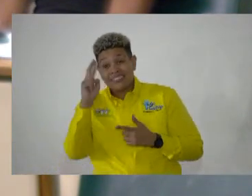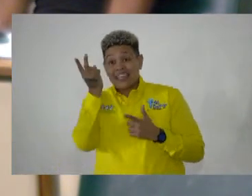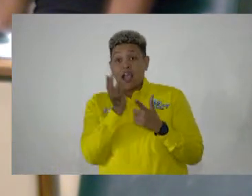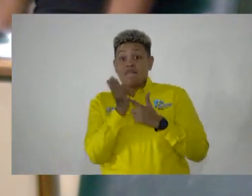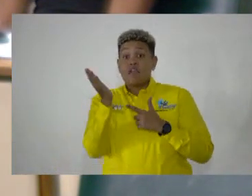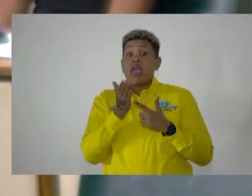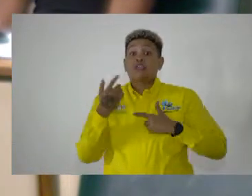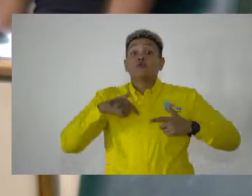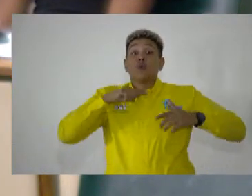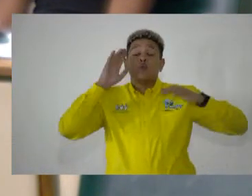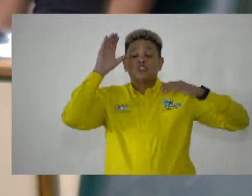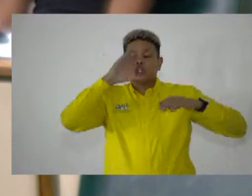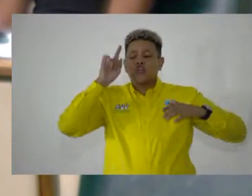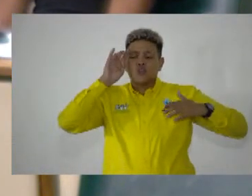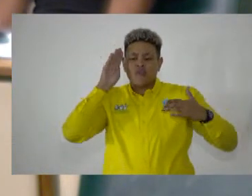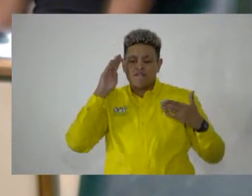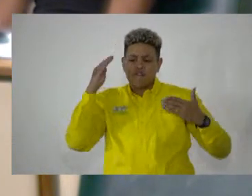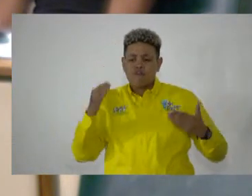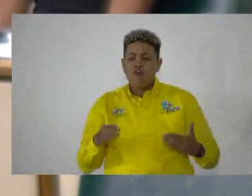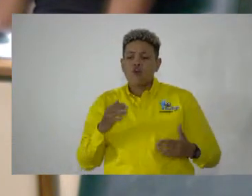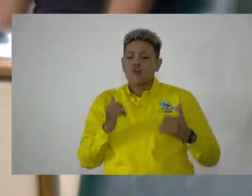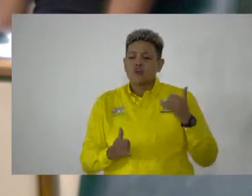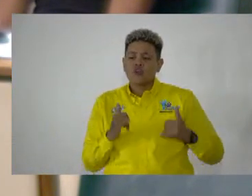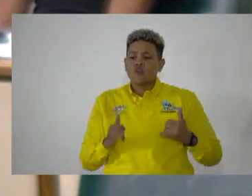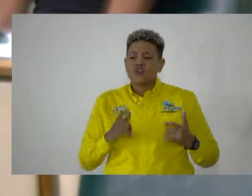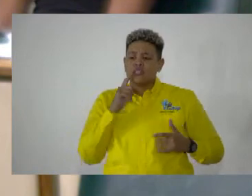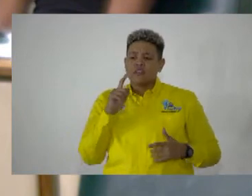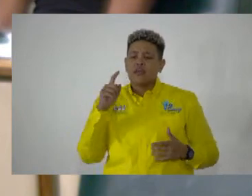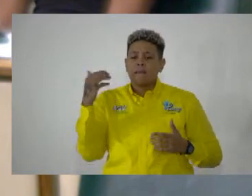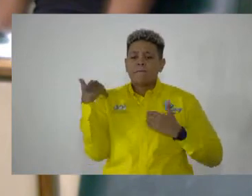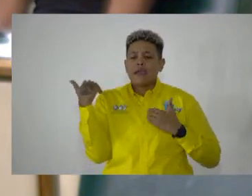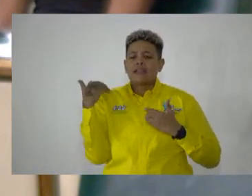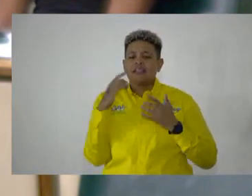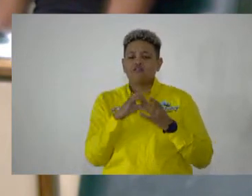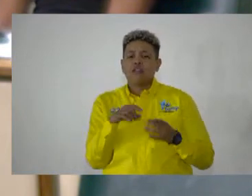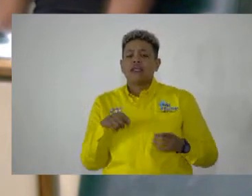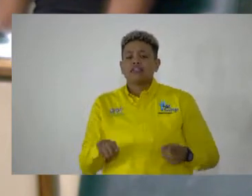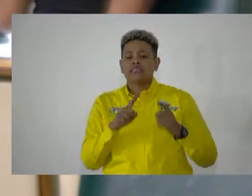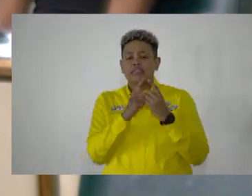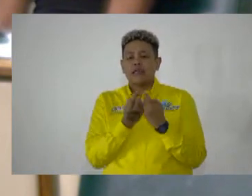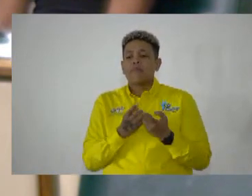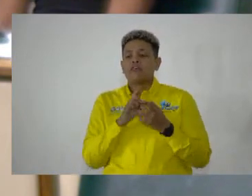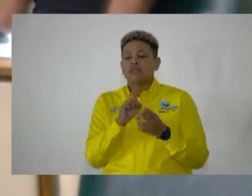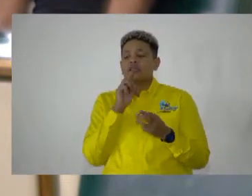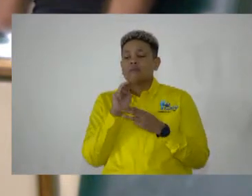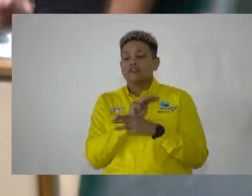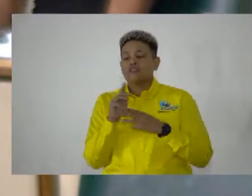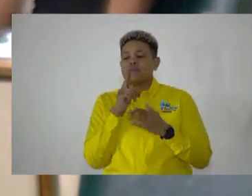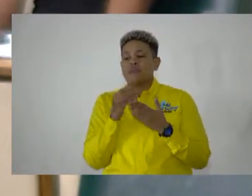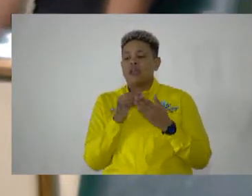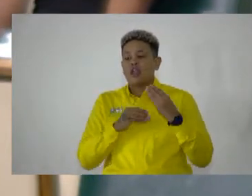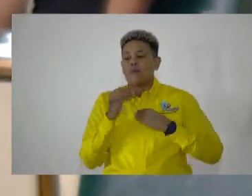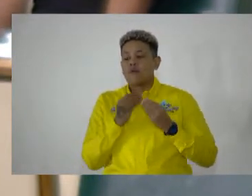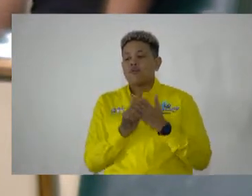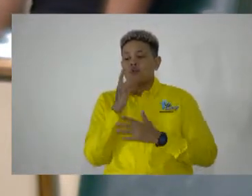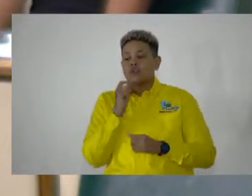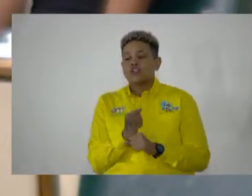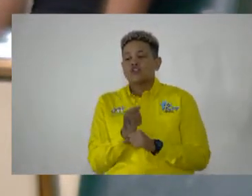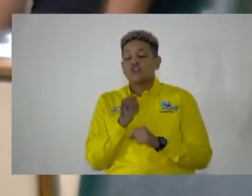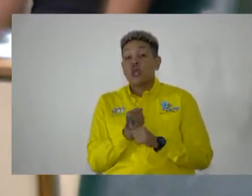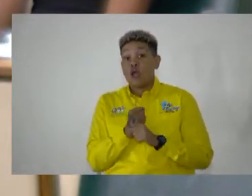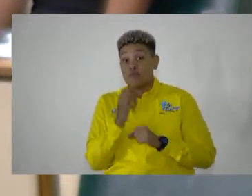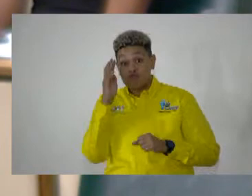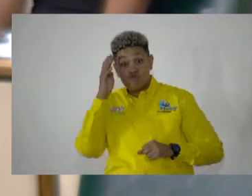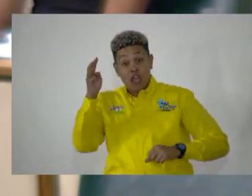phase, we will be seeking to focus, which is the mandate of this department in the Ministry of Economic Growth and Job Creation, to